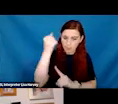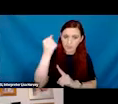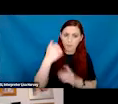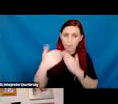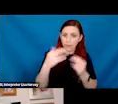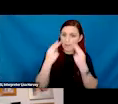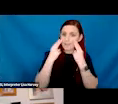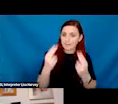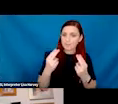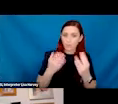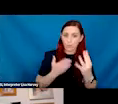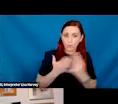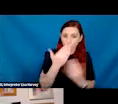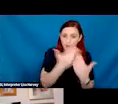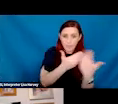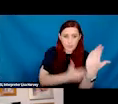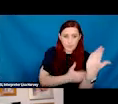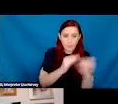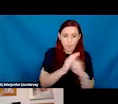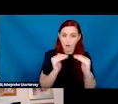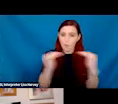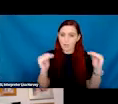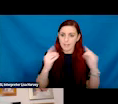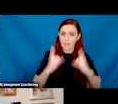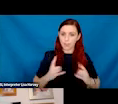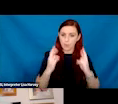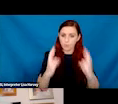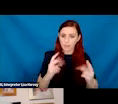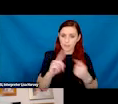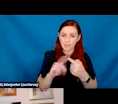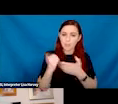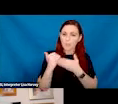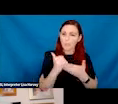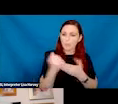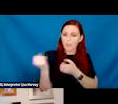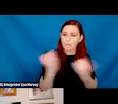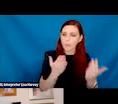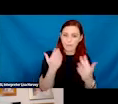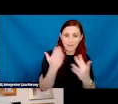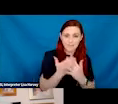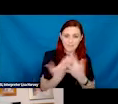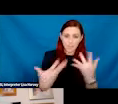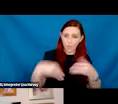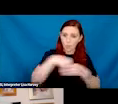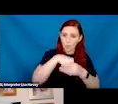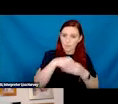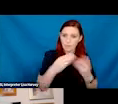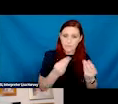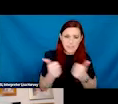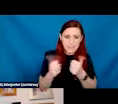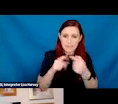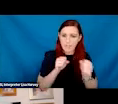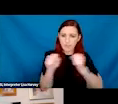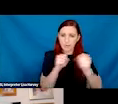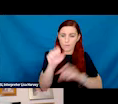human rights legislation, and to support the provision of accessible, inclusive facilities and services across